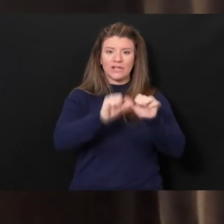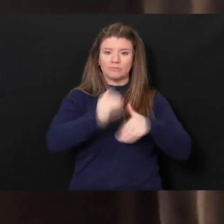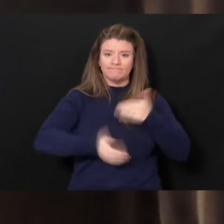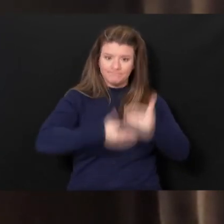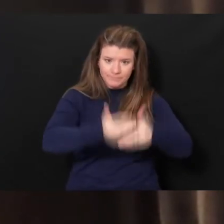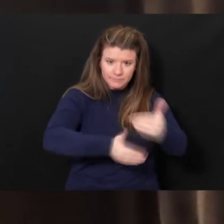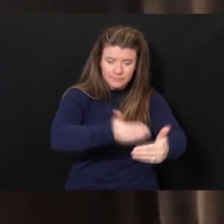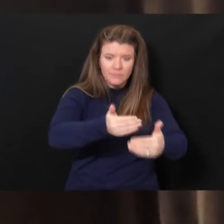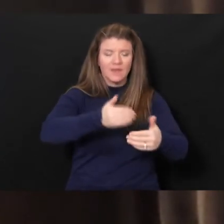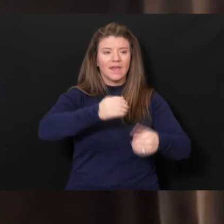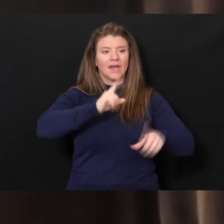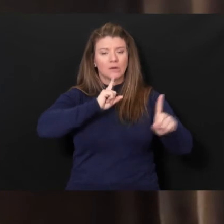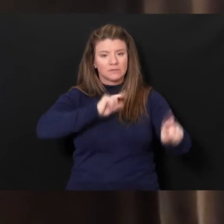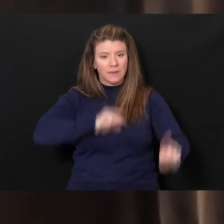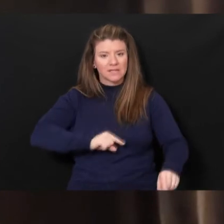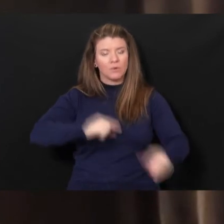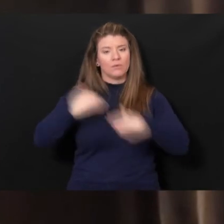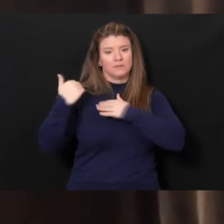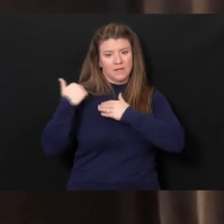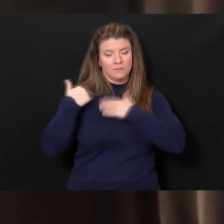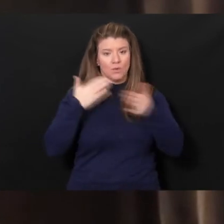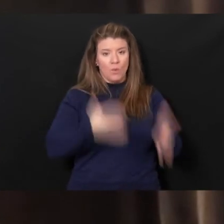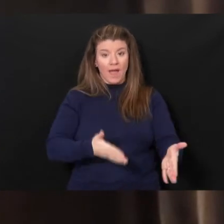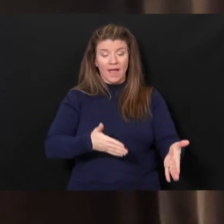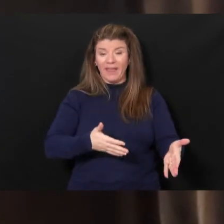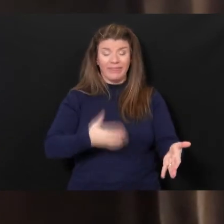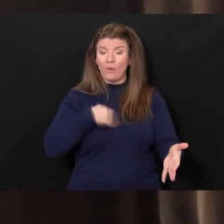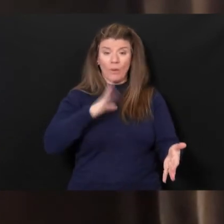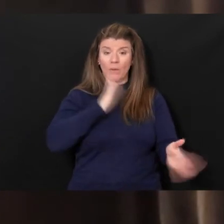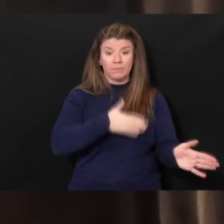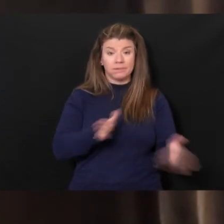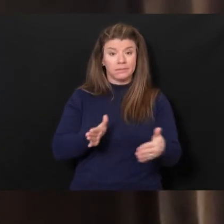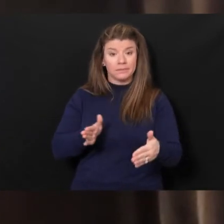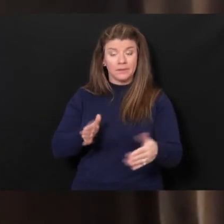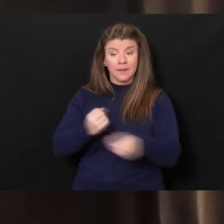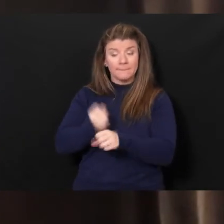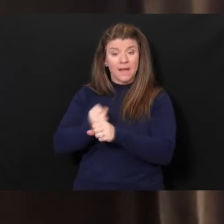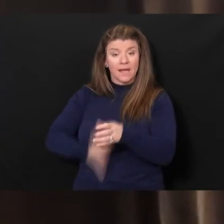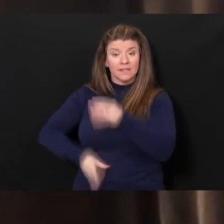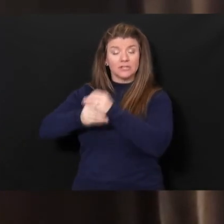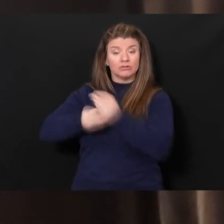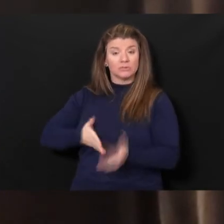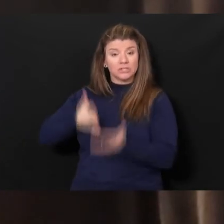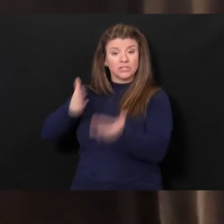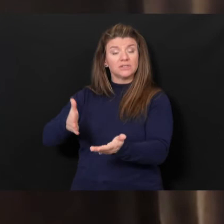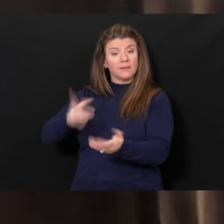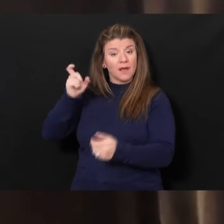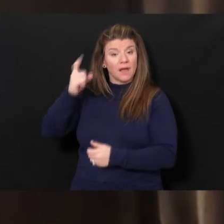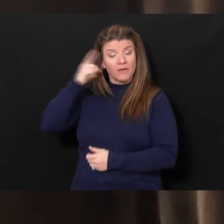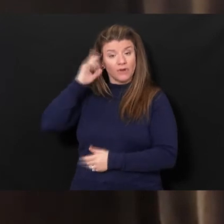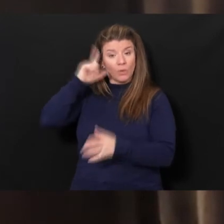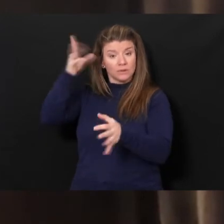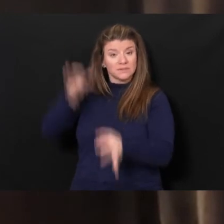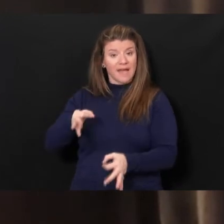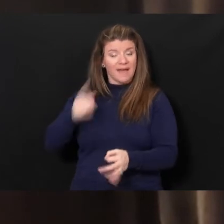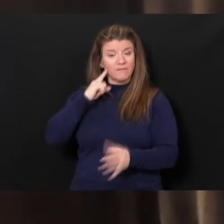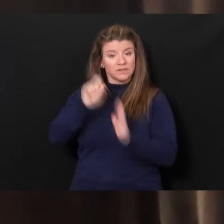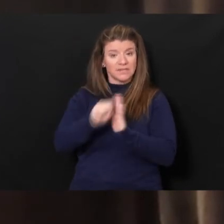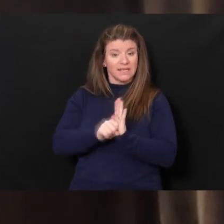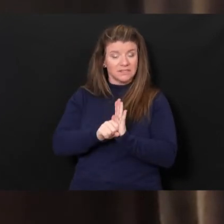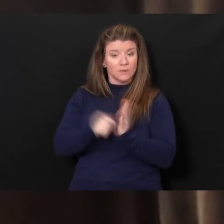in a very responsible way, then we will make additional, you know, suggestions, and the governor will make decisions for the